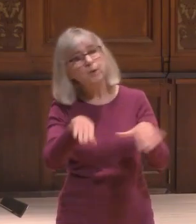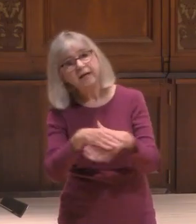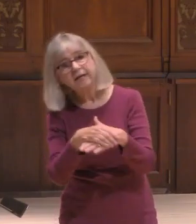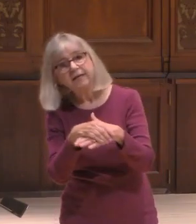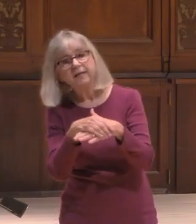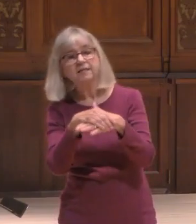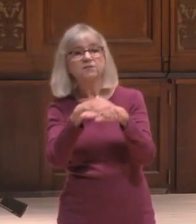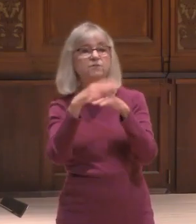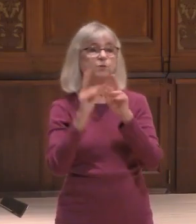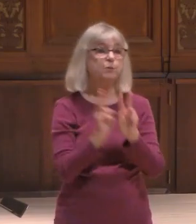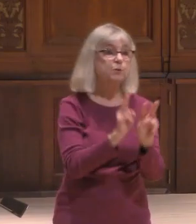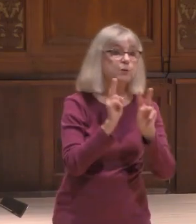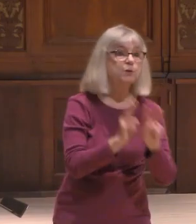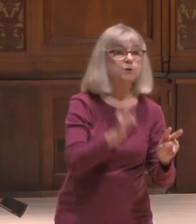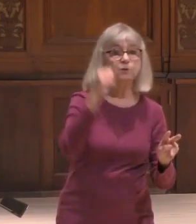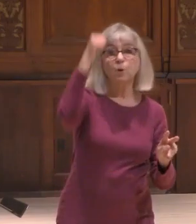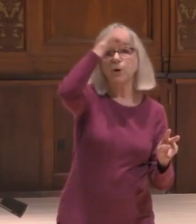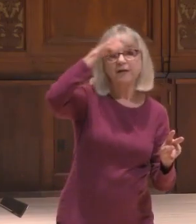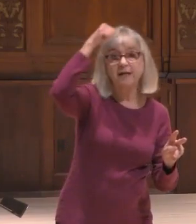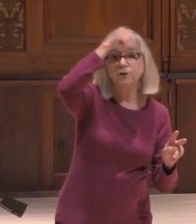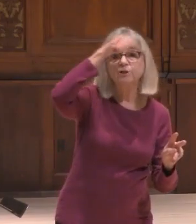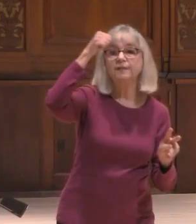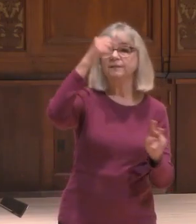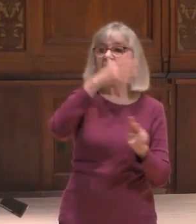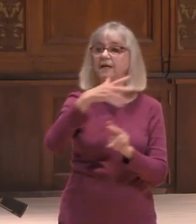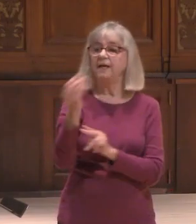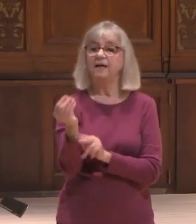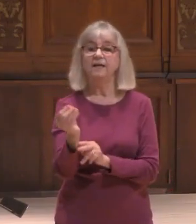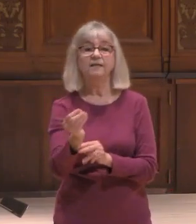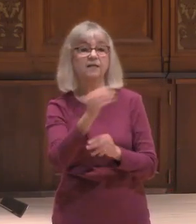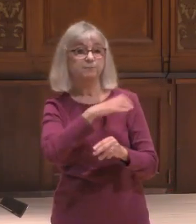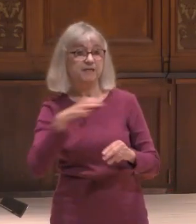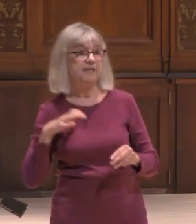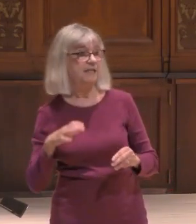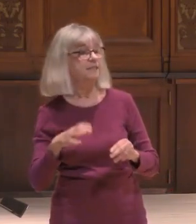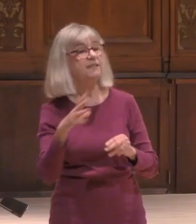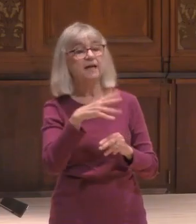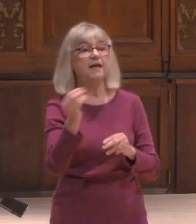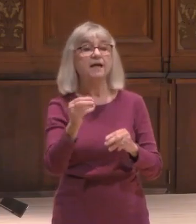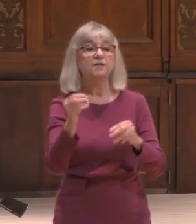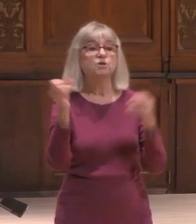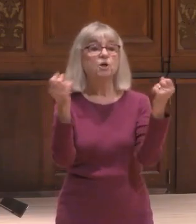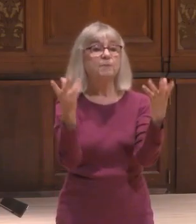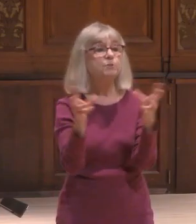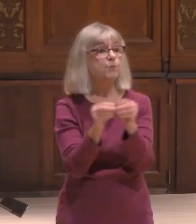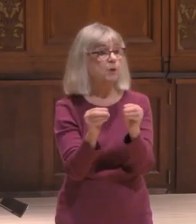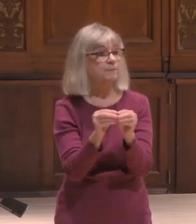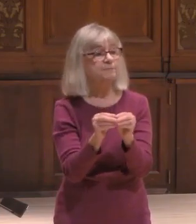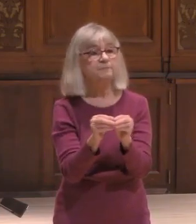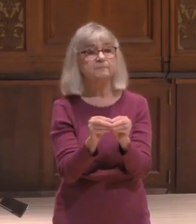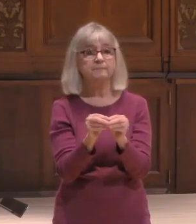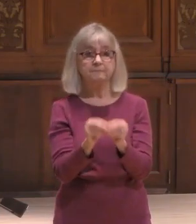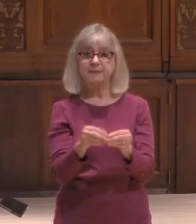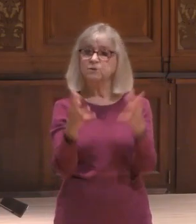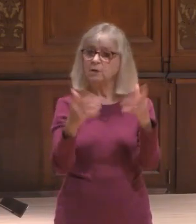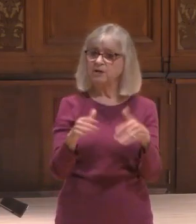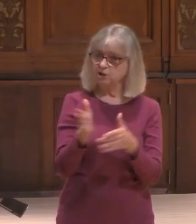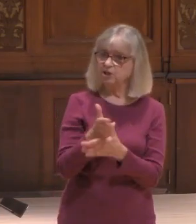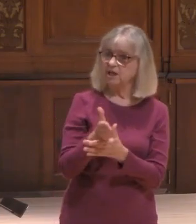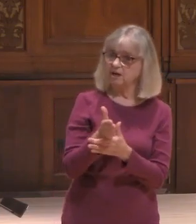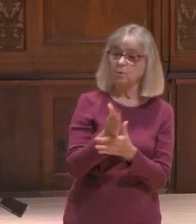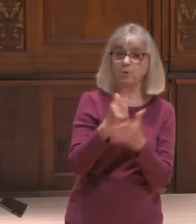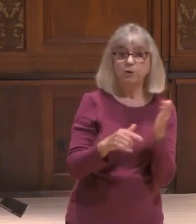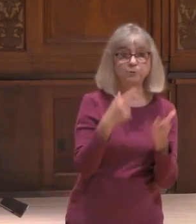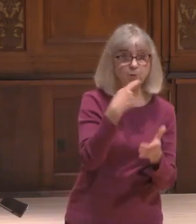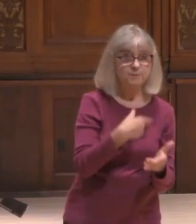and funerals and ordinations and committees that you were on, and so much more. So today I want to share what you told